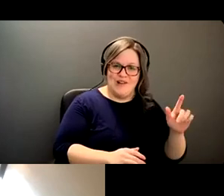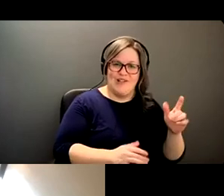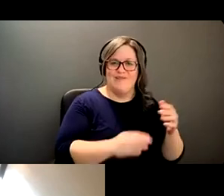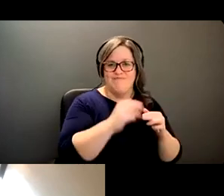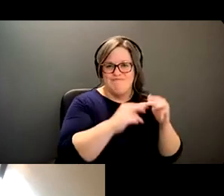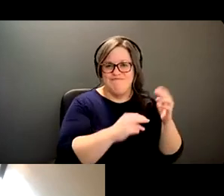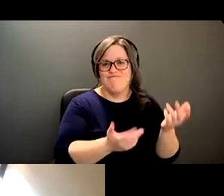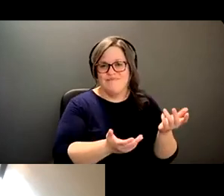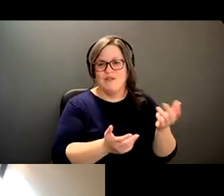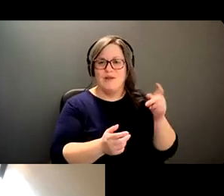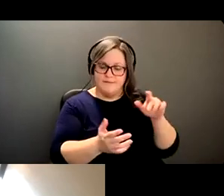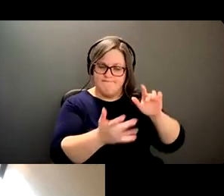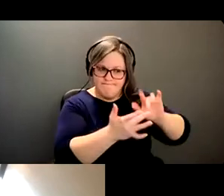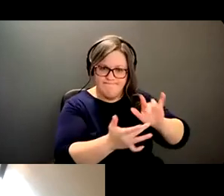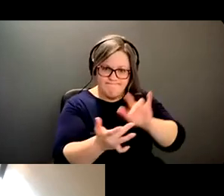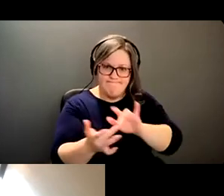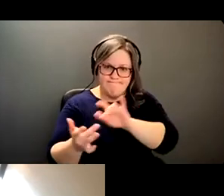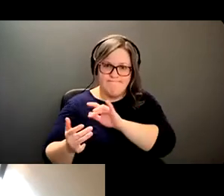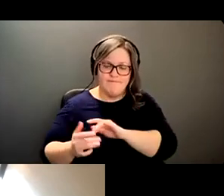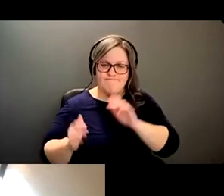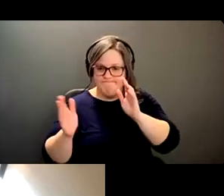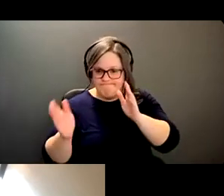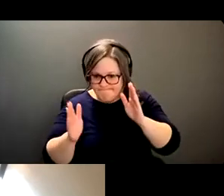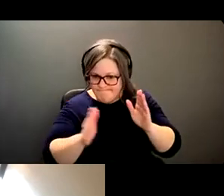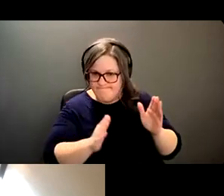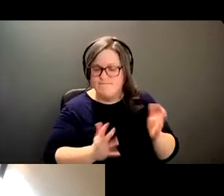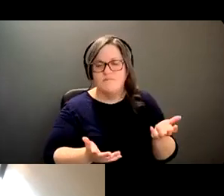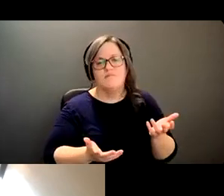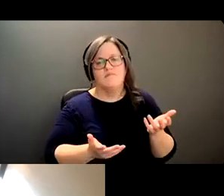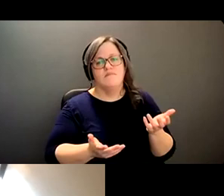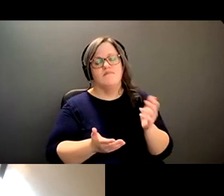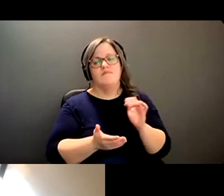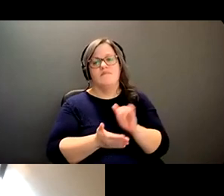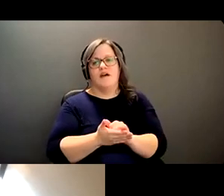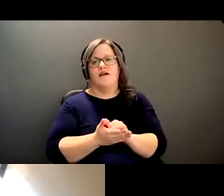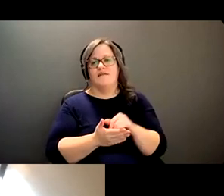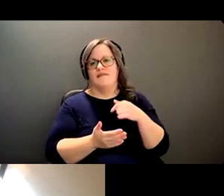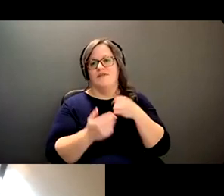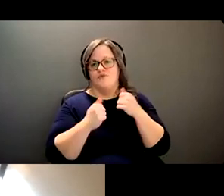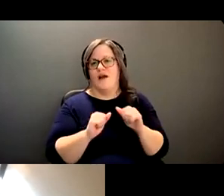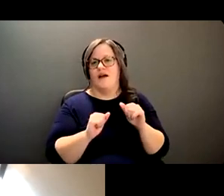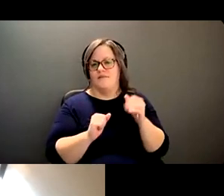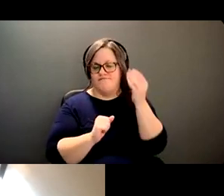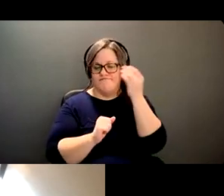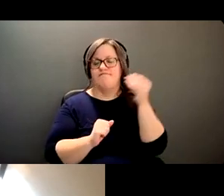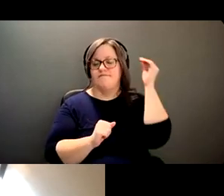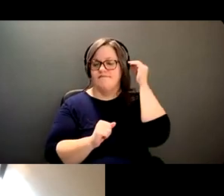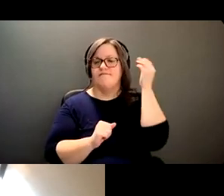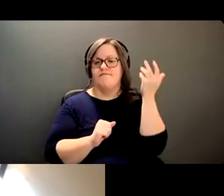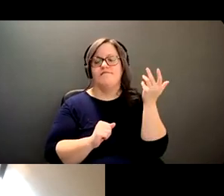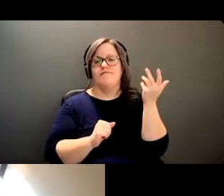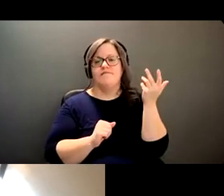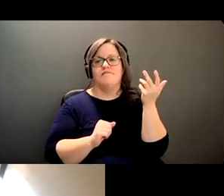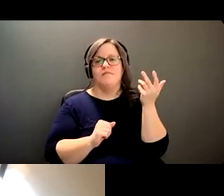and reaching those groups to hear from them as well was kind of something I tried to embed, to make it as much